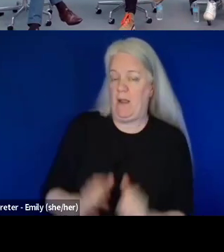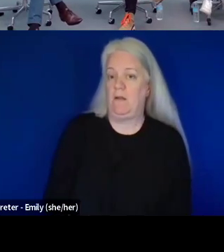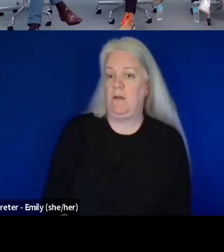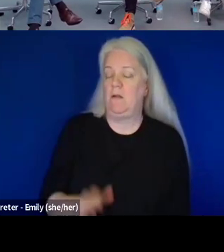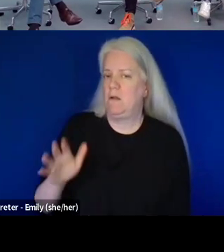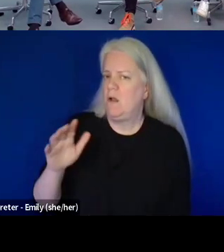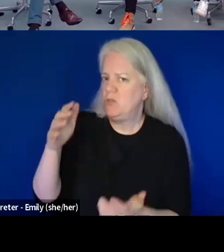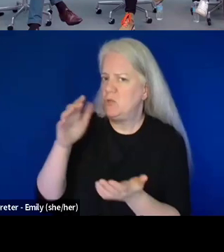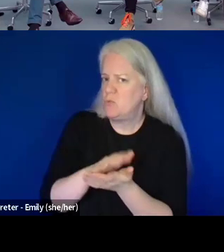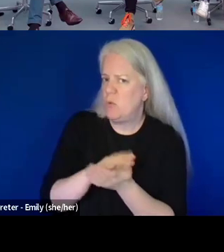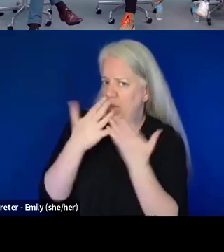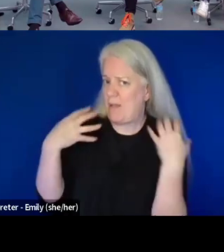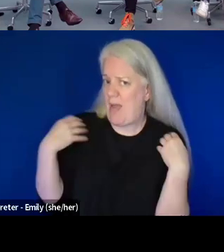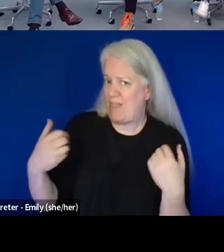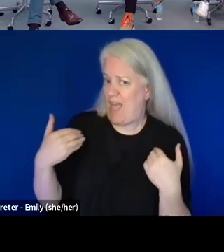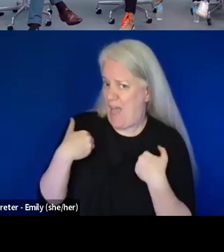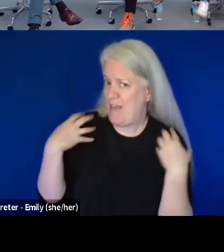center?